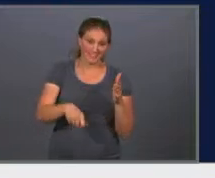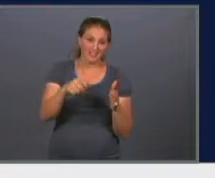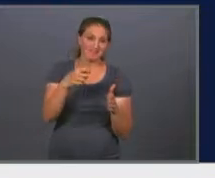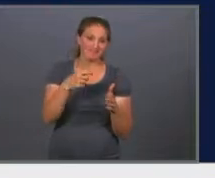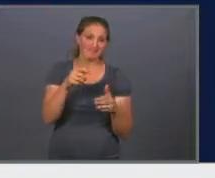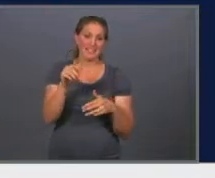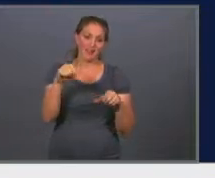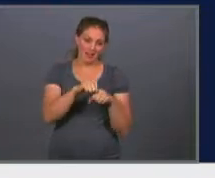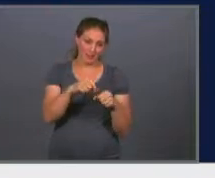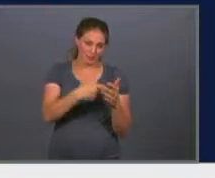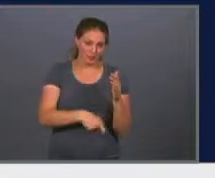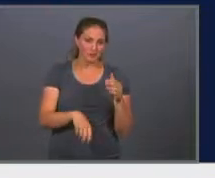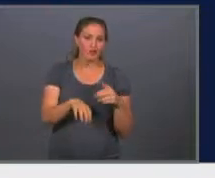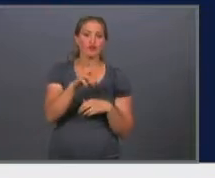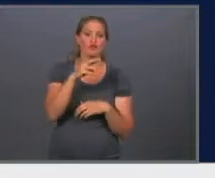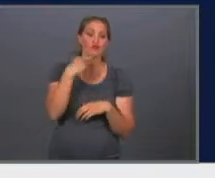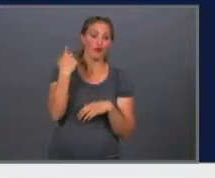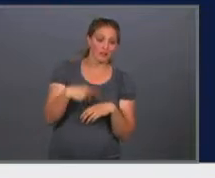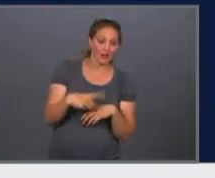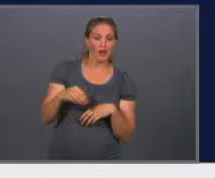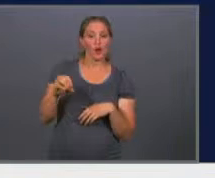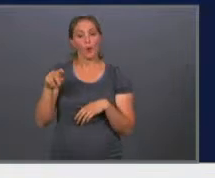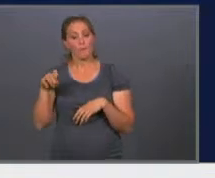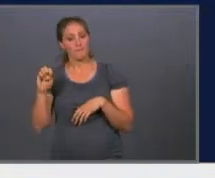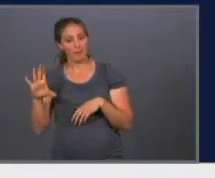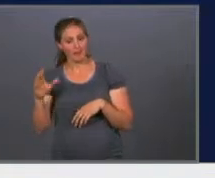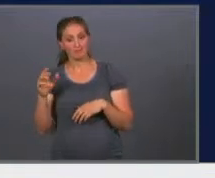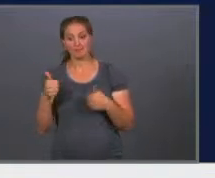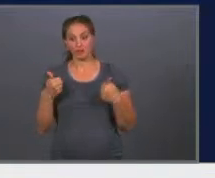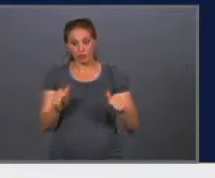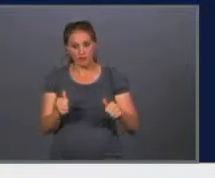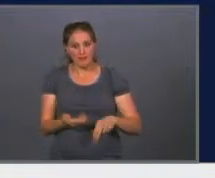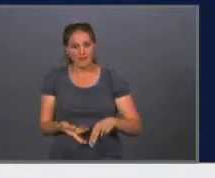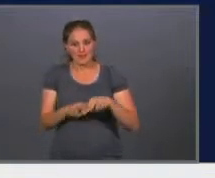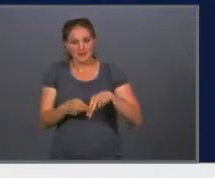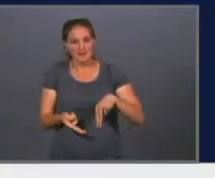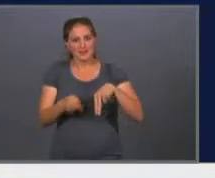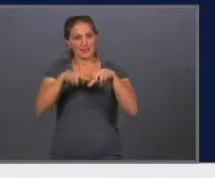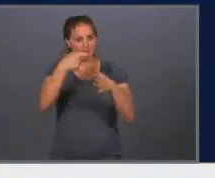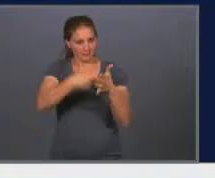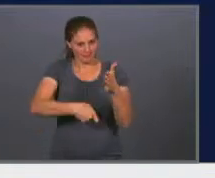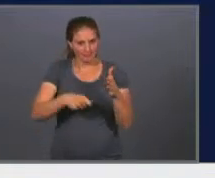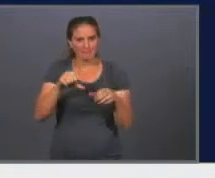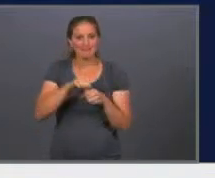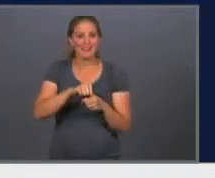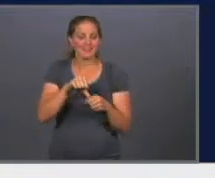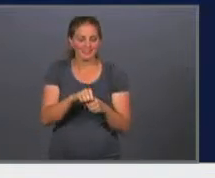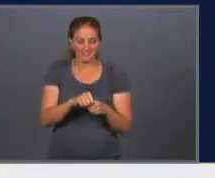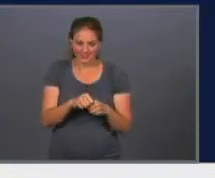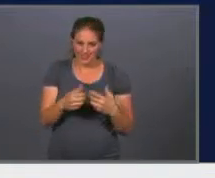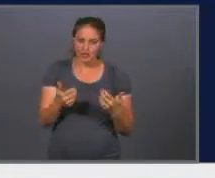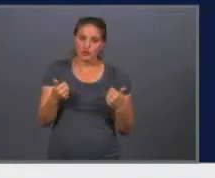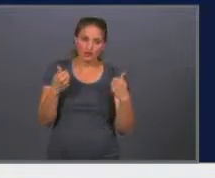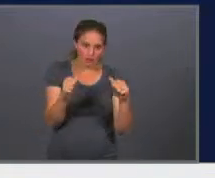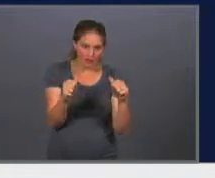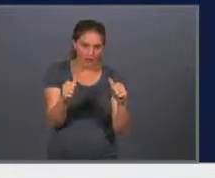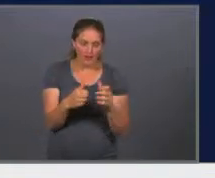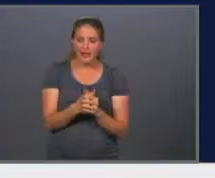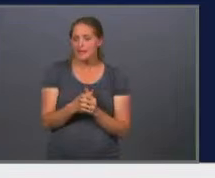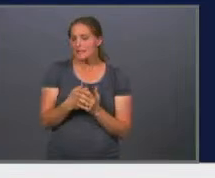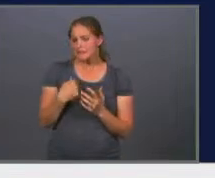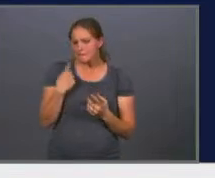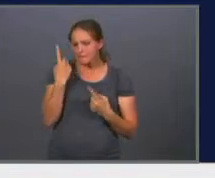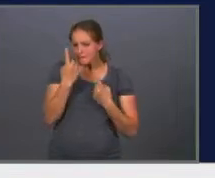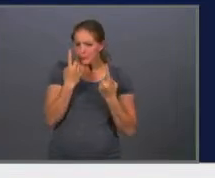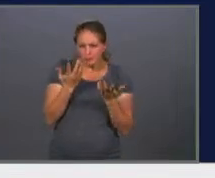and OPEC are trying their best to increase the cost of gasoline and fuel, and wondering what